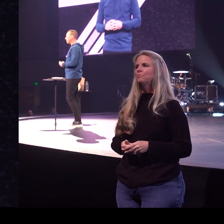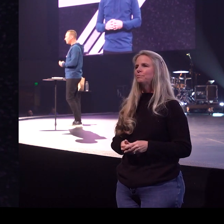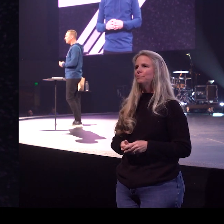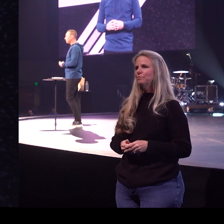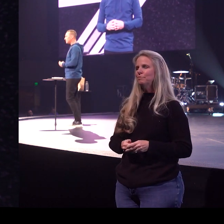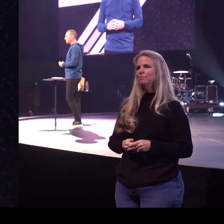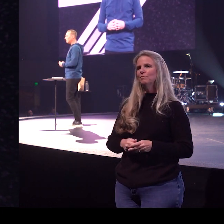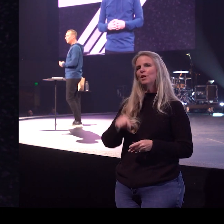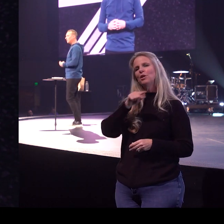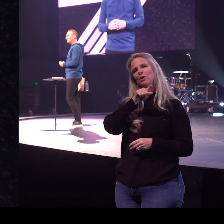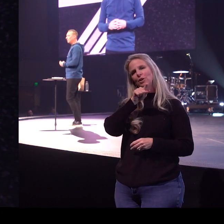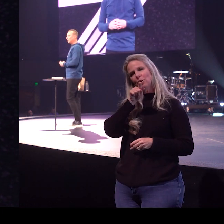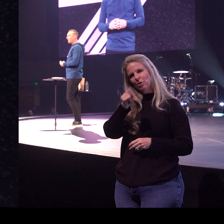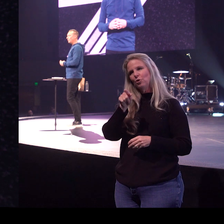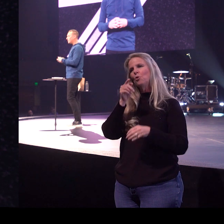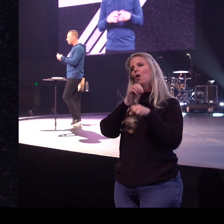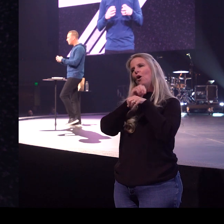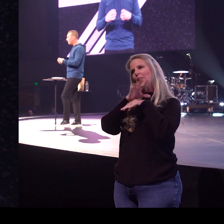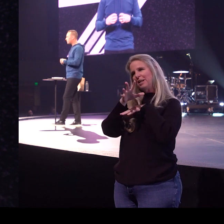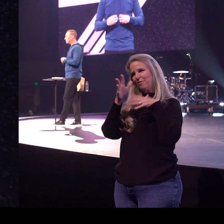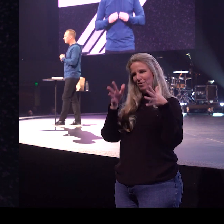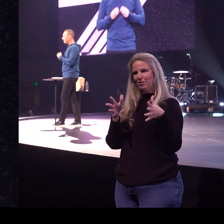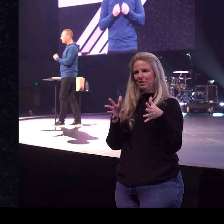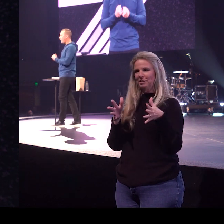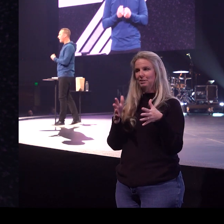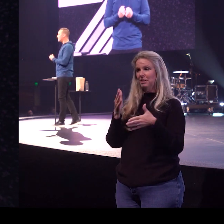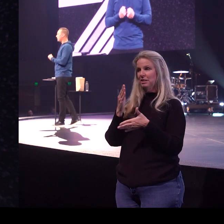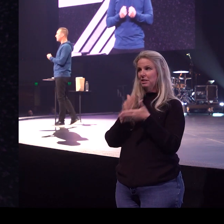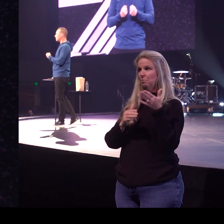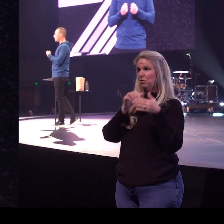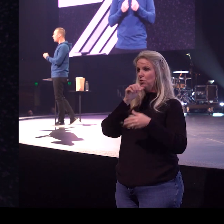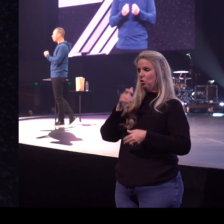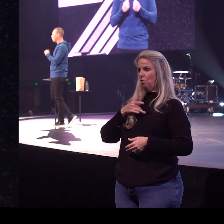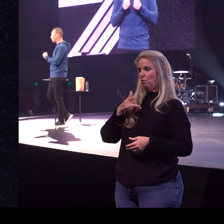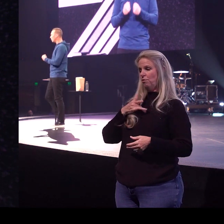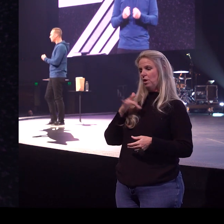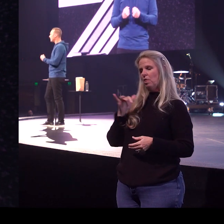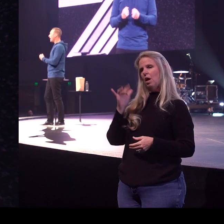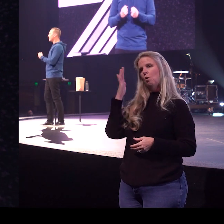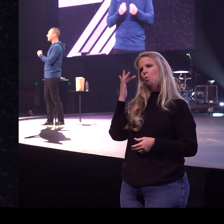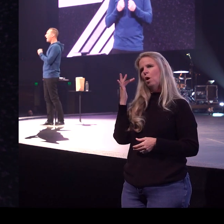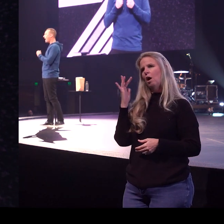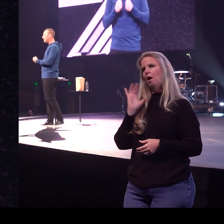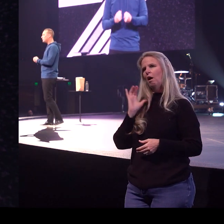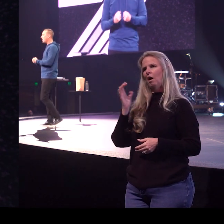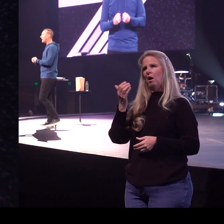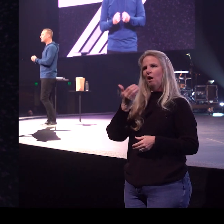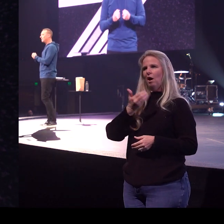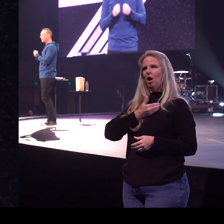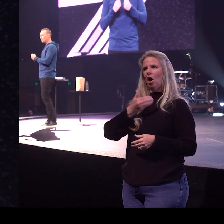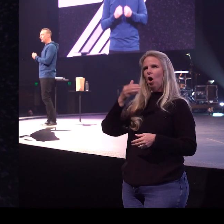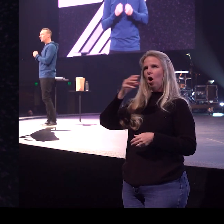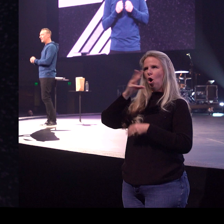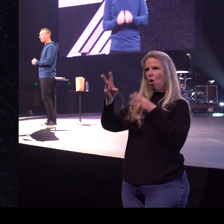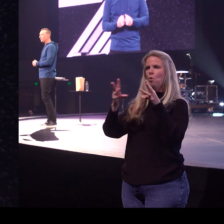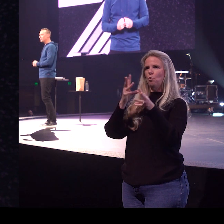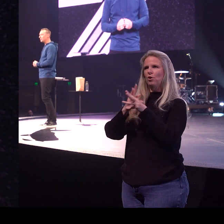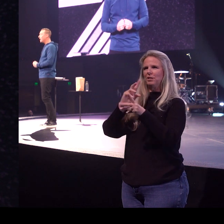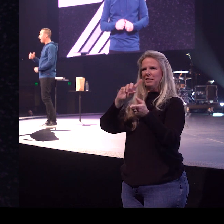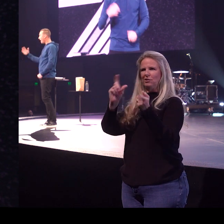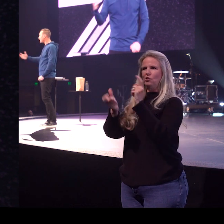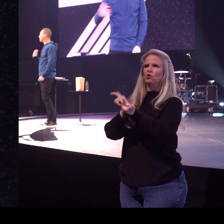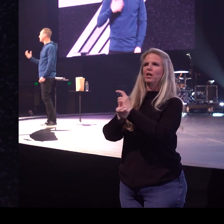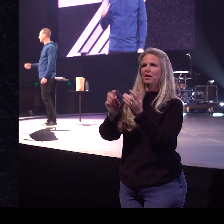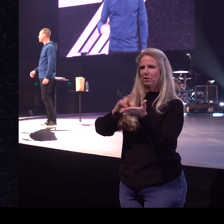You are an influencer. And the reason some of us don't feel that is because our world has hijacked the term